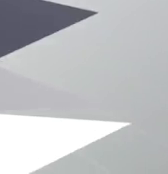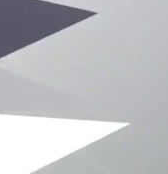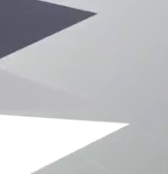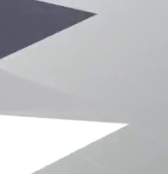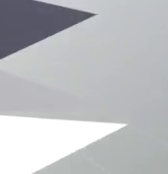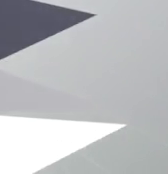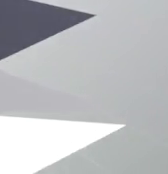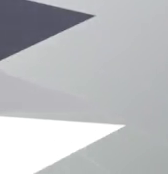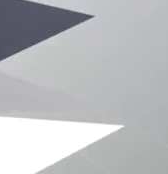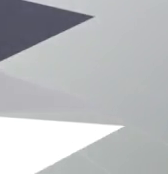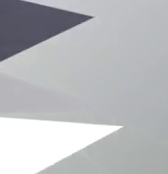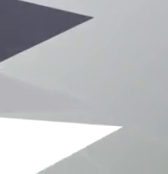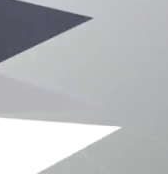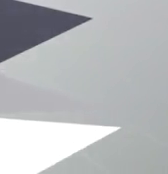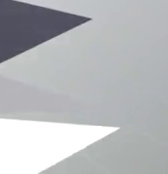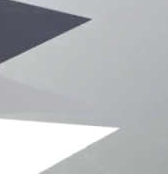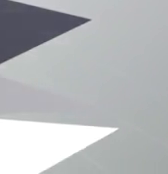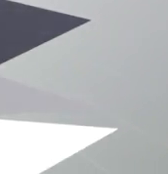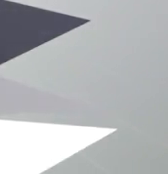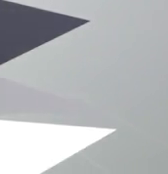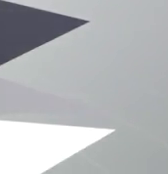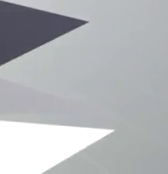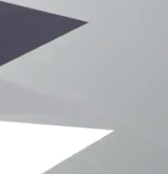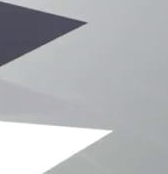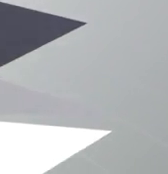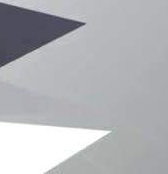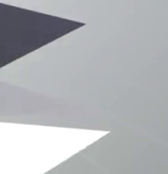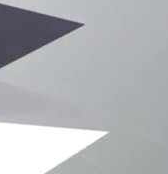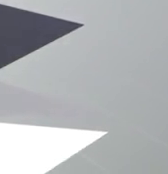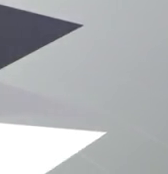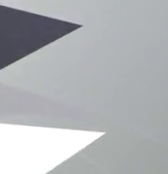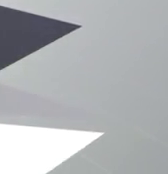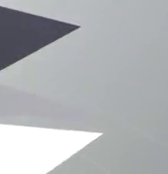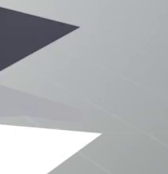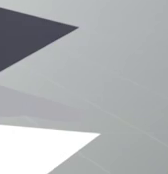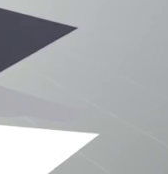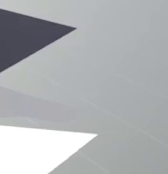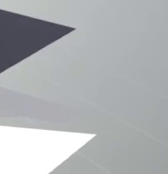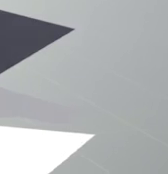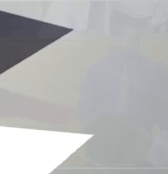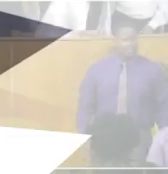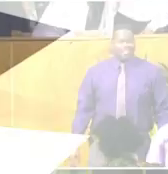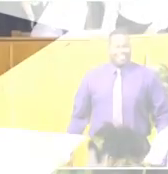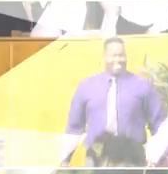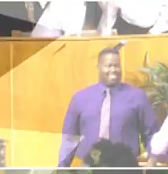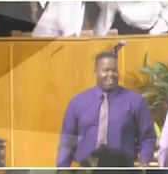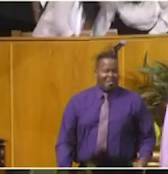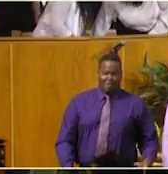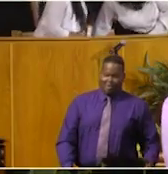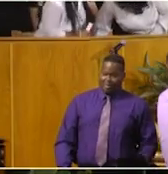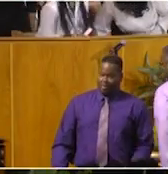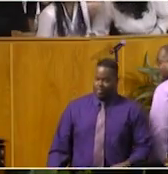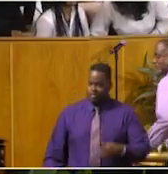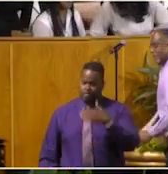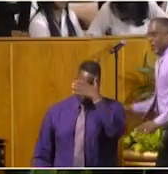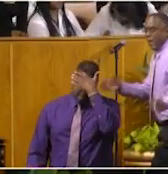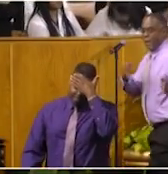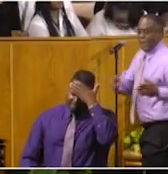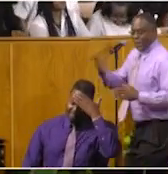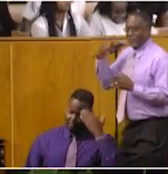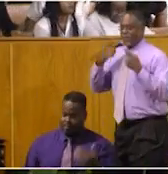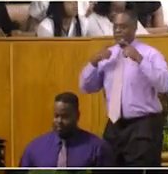But the question I want to put right squarely in front of you is, where is the church? I want to take a moment